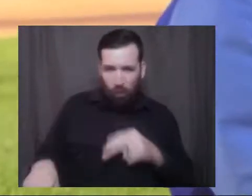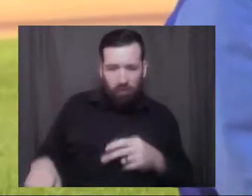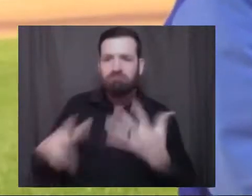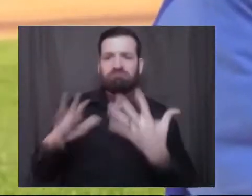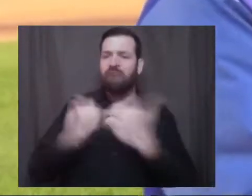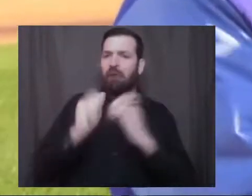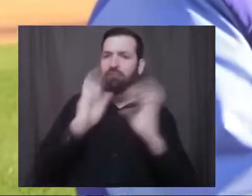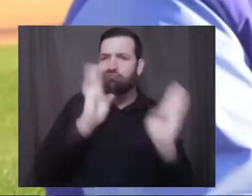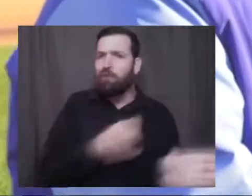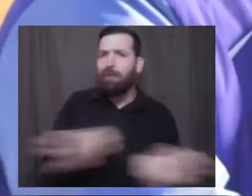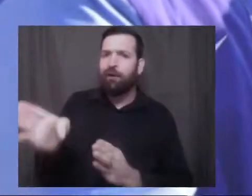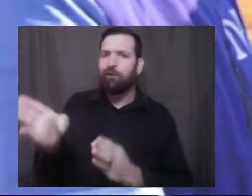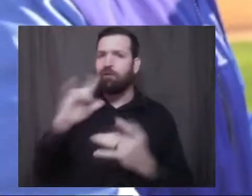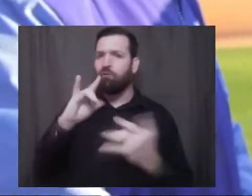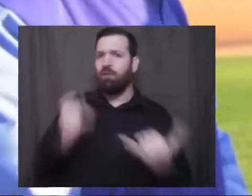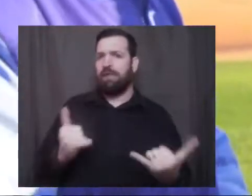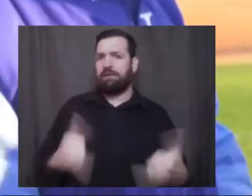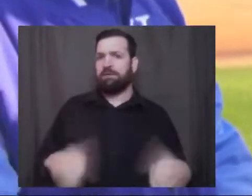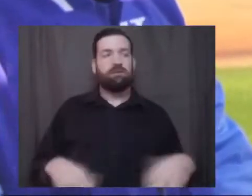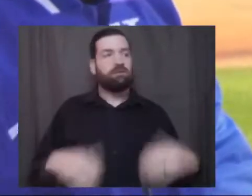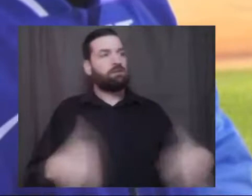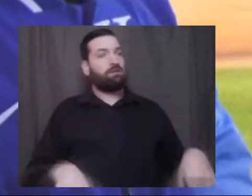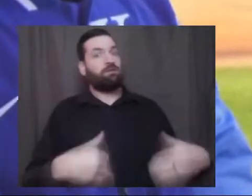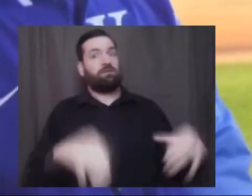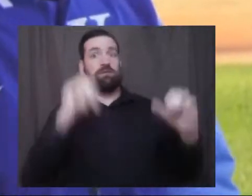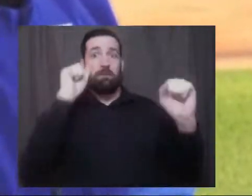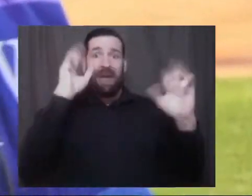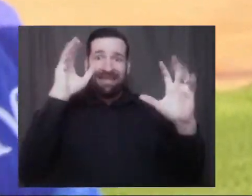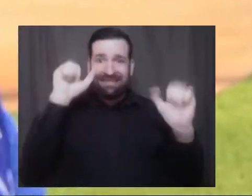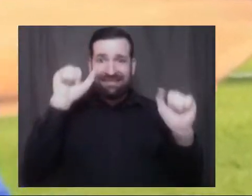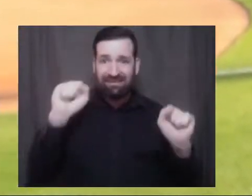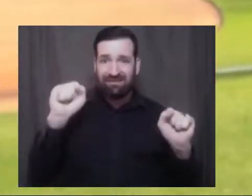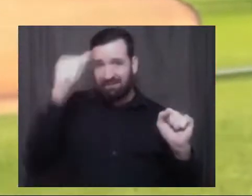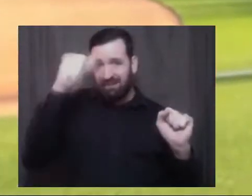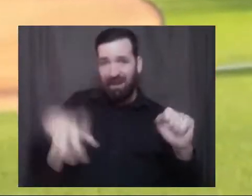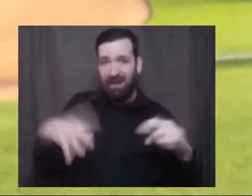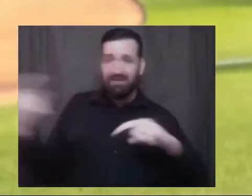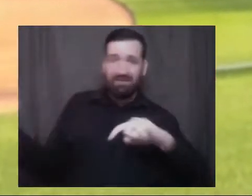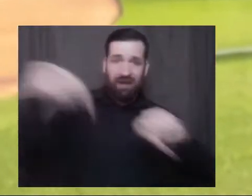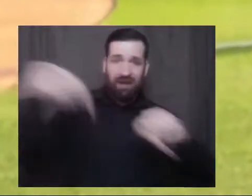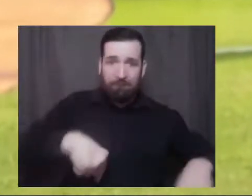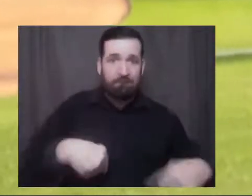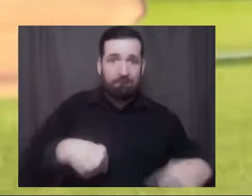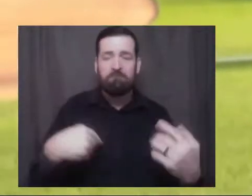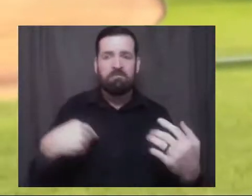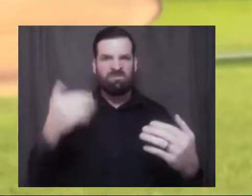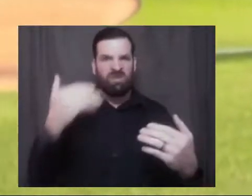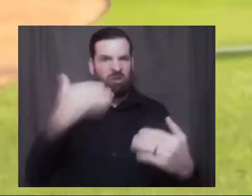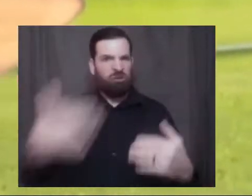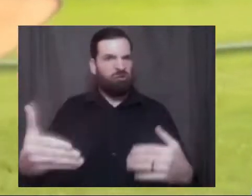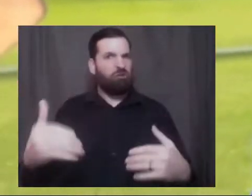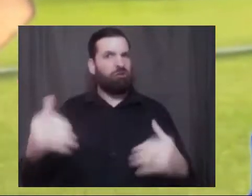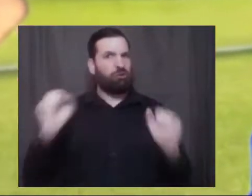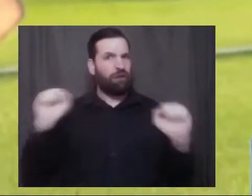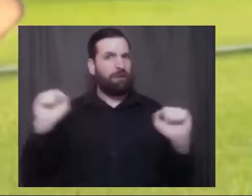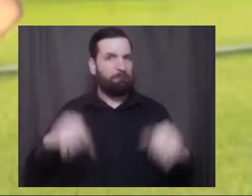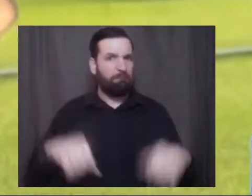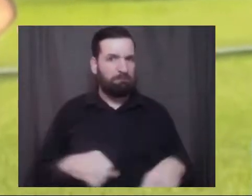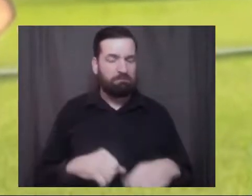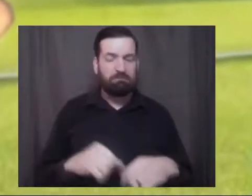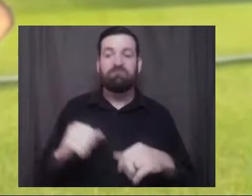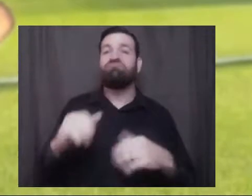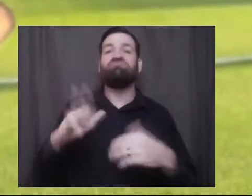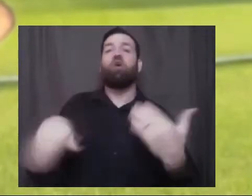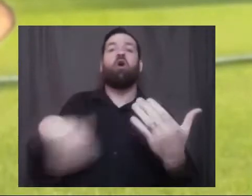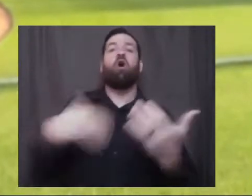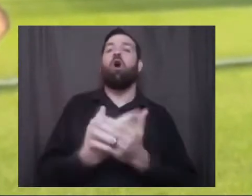was amazing how well the guys actually came in, and the guys were in good shape. Everyone, all through Major League Baseball, talking to other